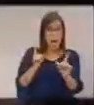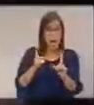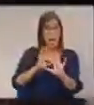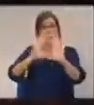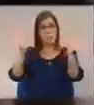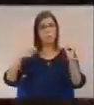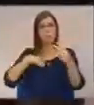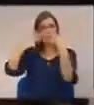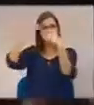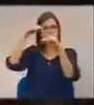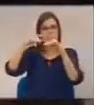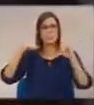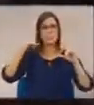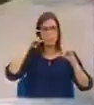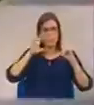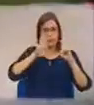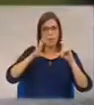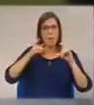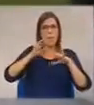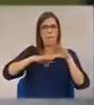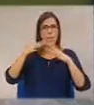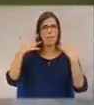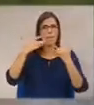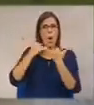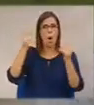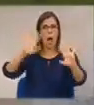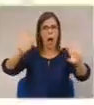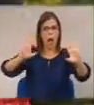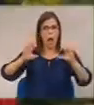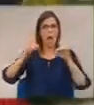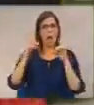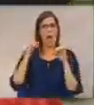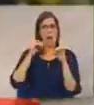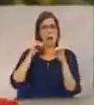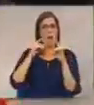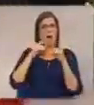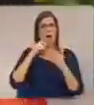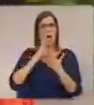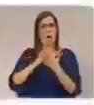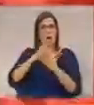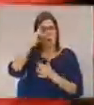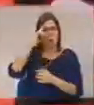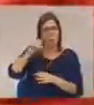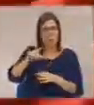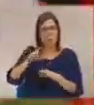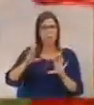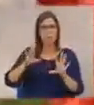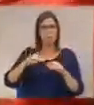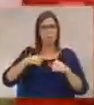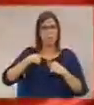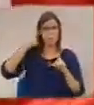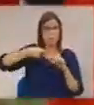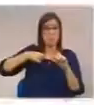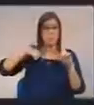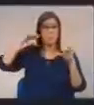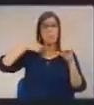We teach them how to use the cameras on manual mode. The cameras only know what the students tell it.